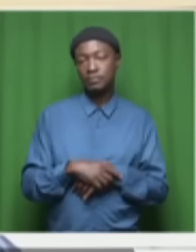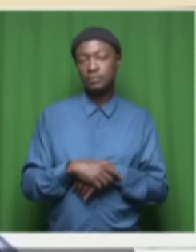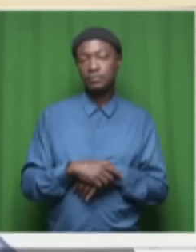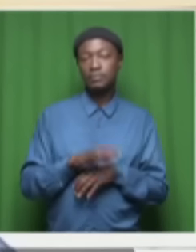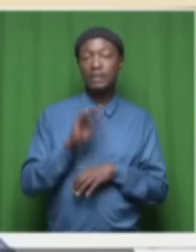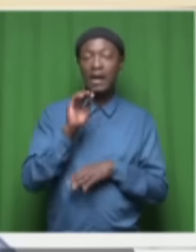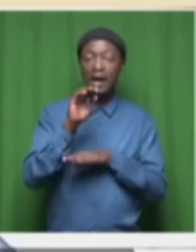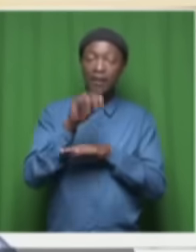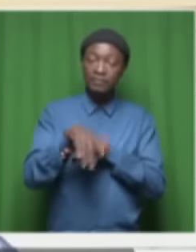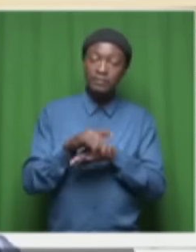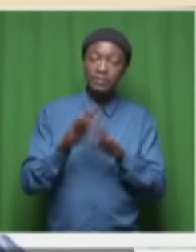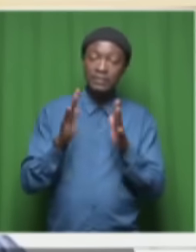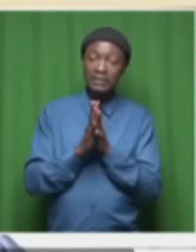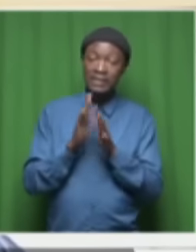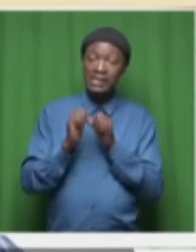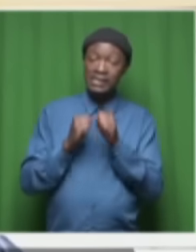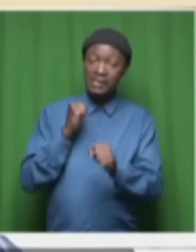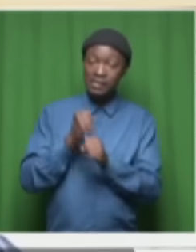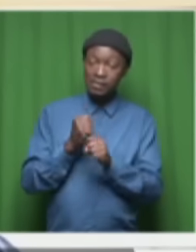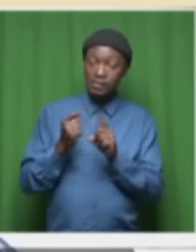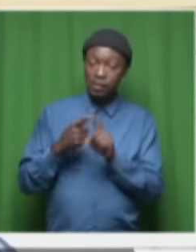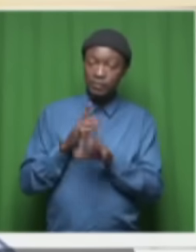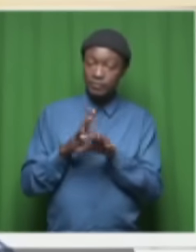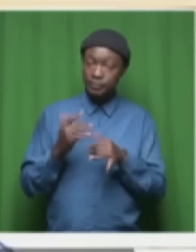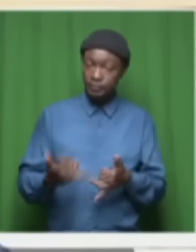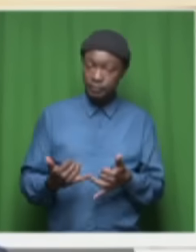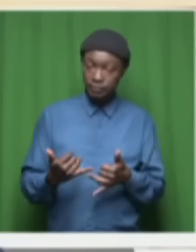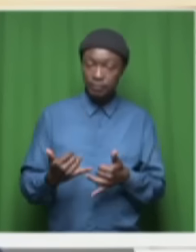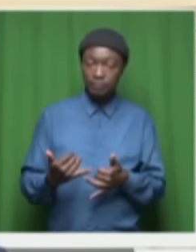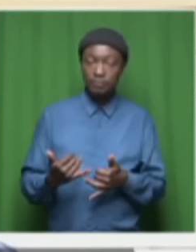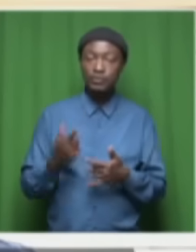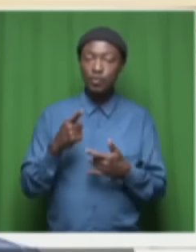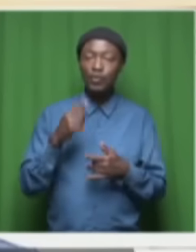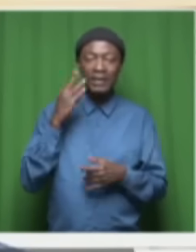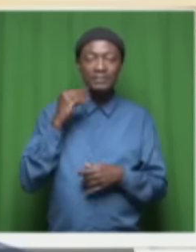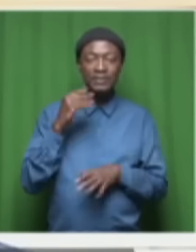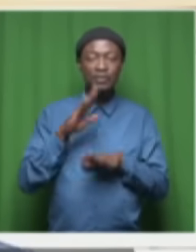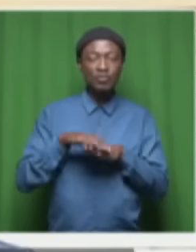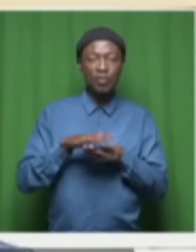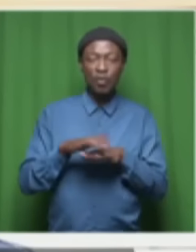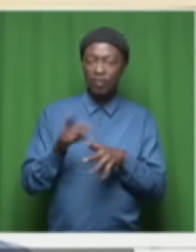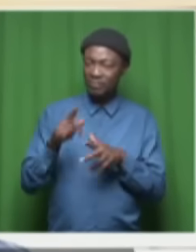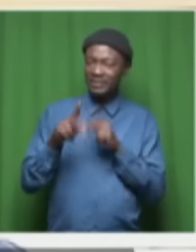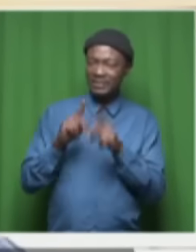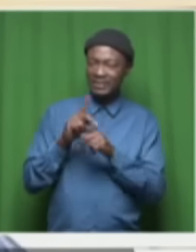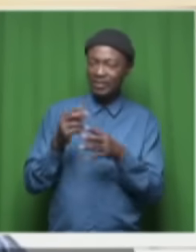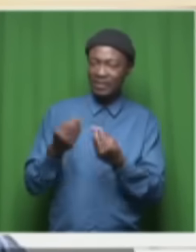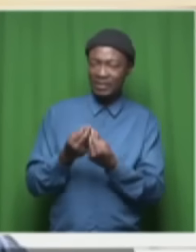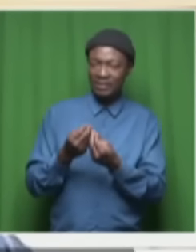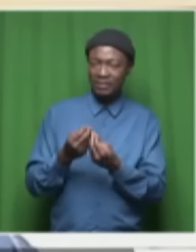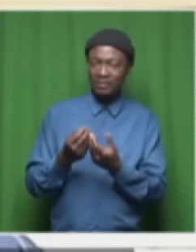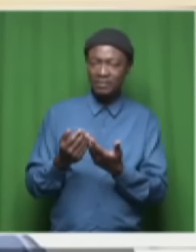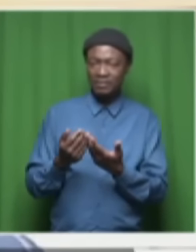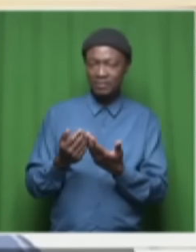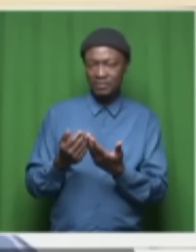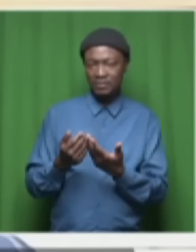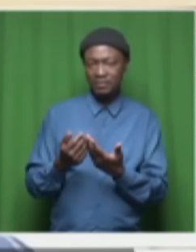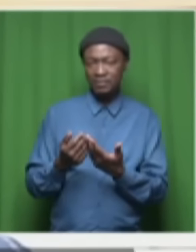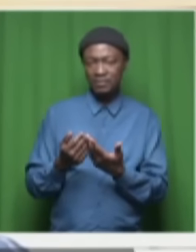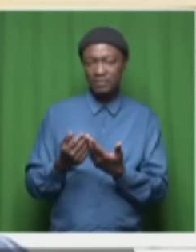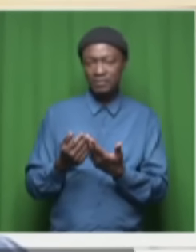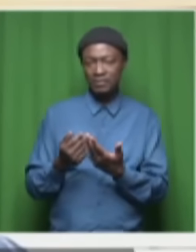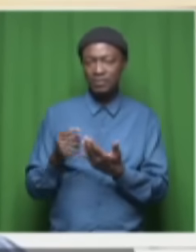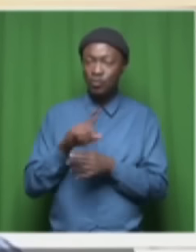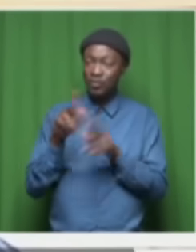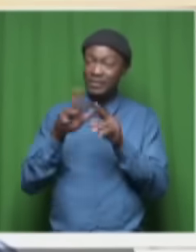after 10 years from now, we will actually experience more and more of these kind of things, which calls upon